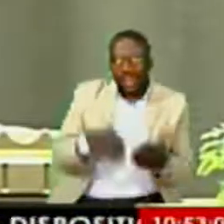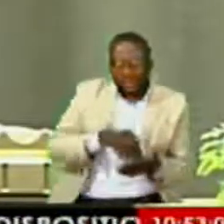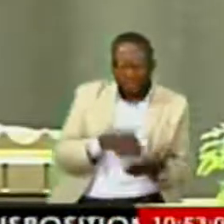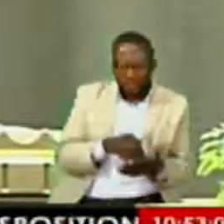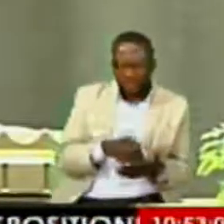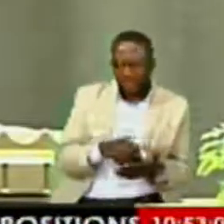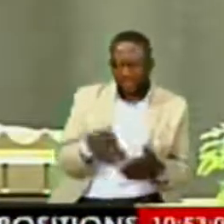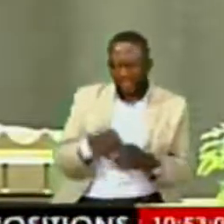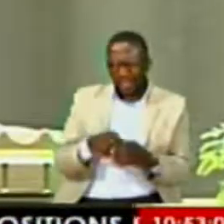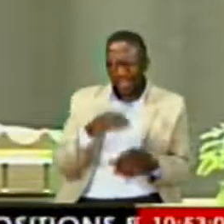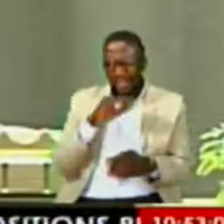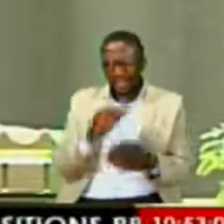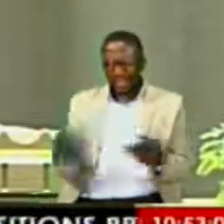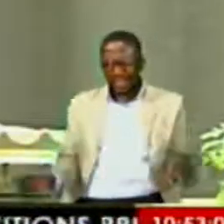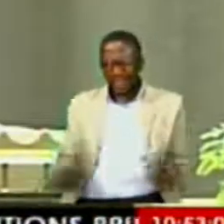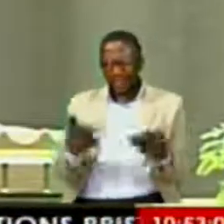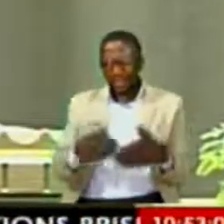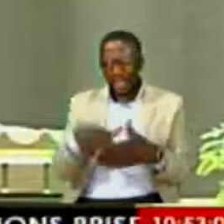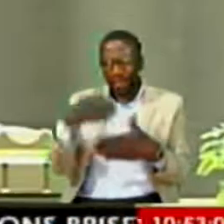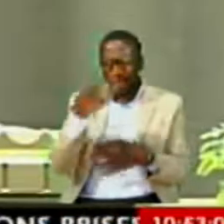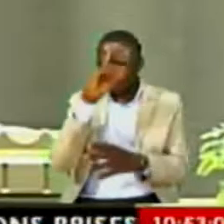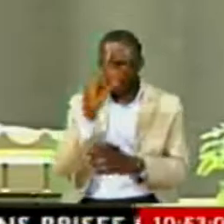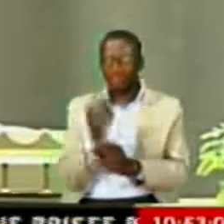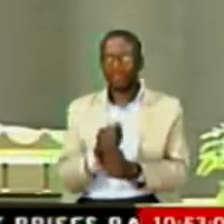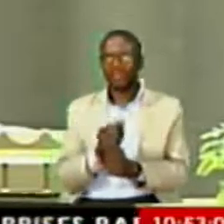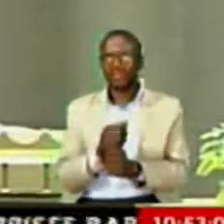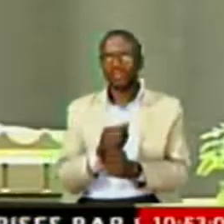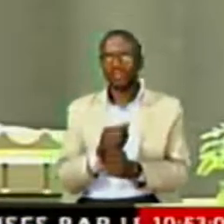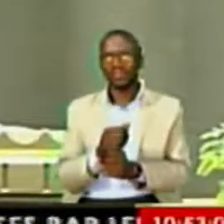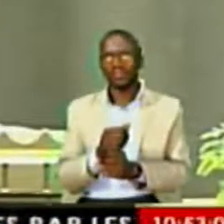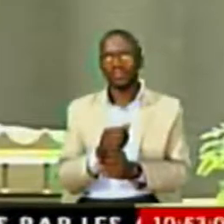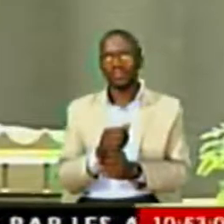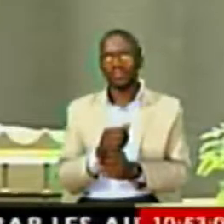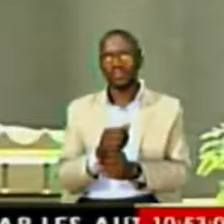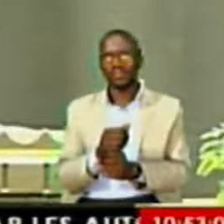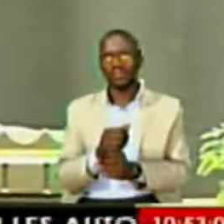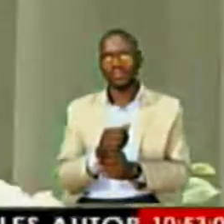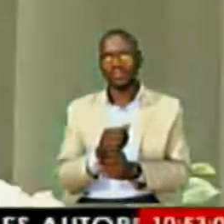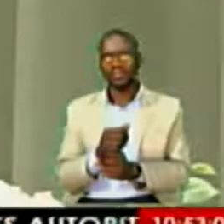go trample again in sins after having believed.